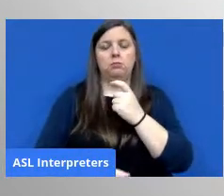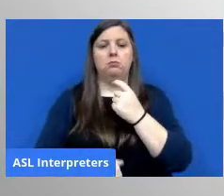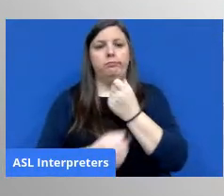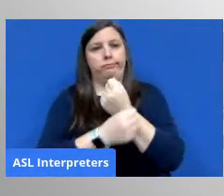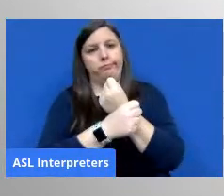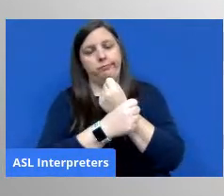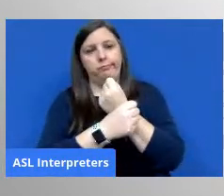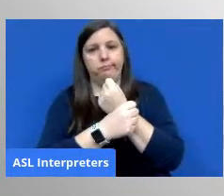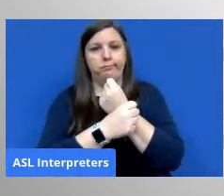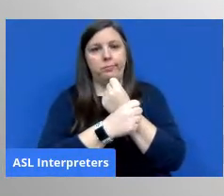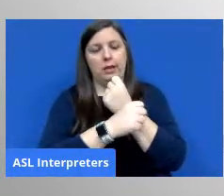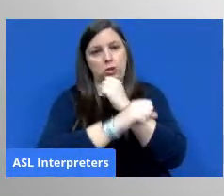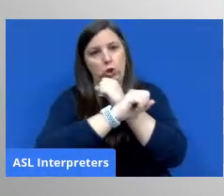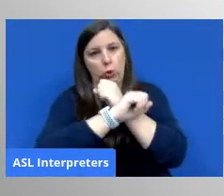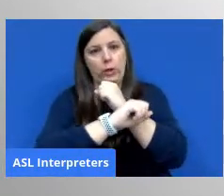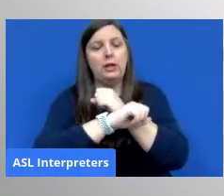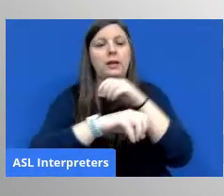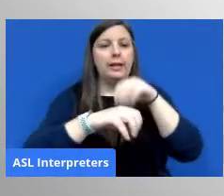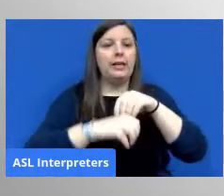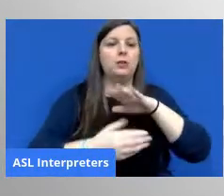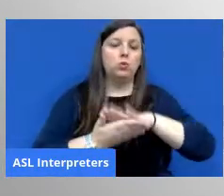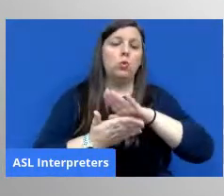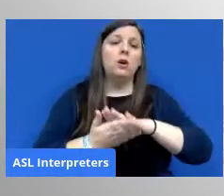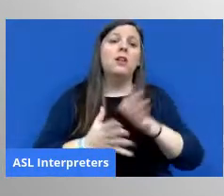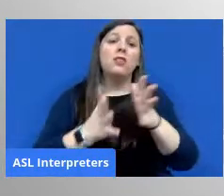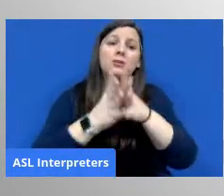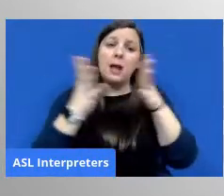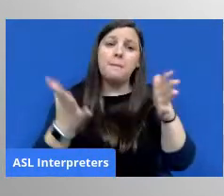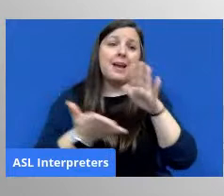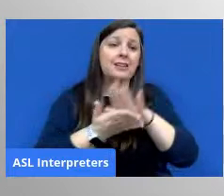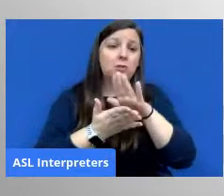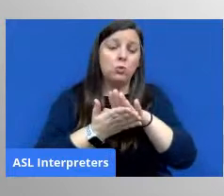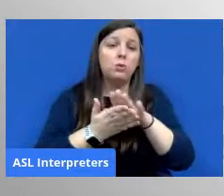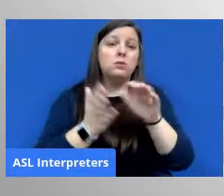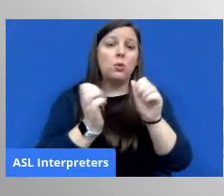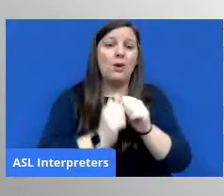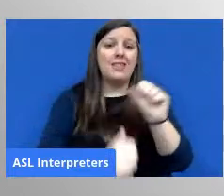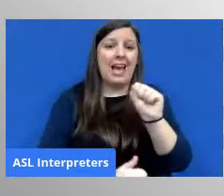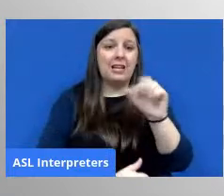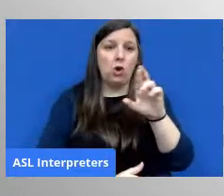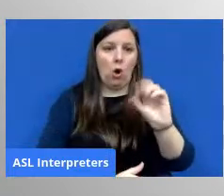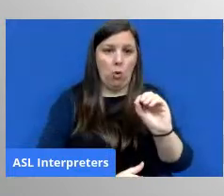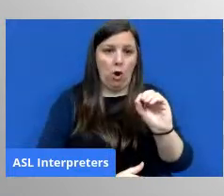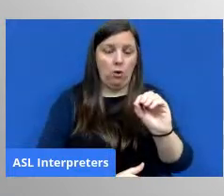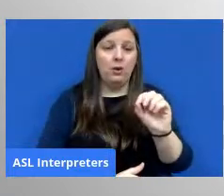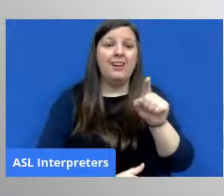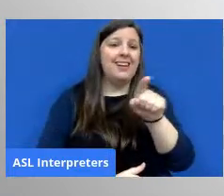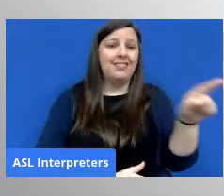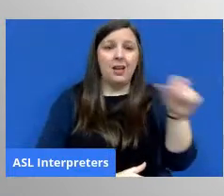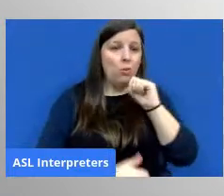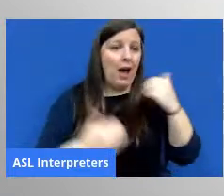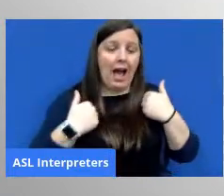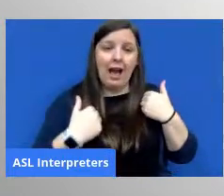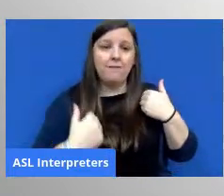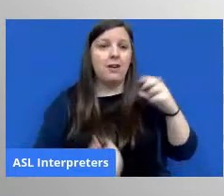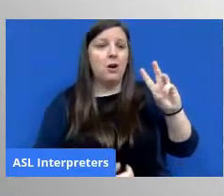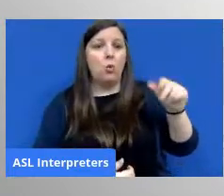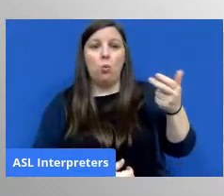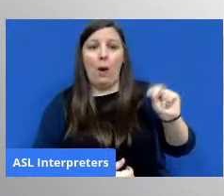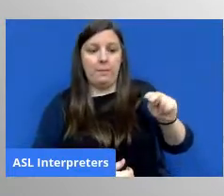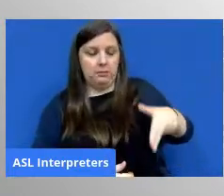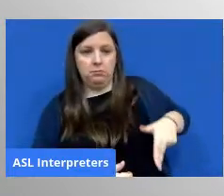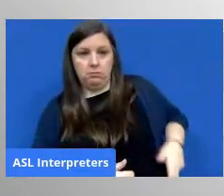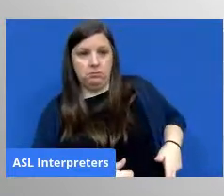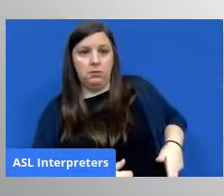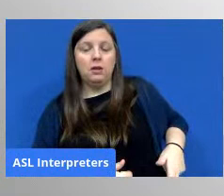SROs in many schools that do not have a sidearm. I mean, they've got pepper spray,